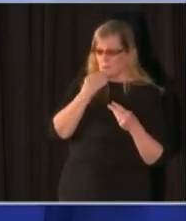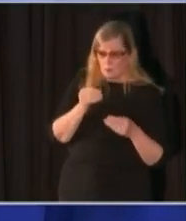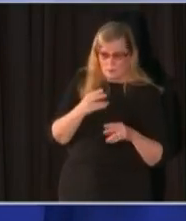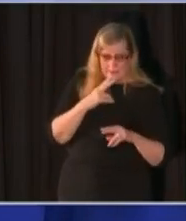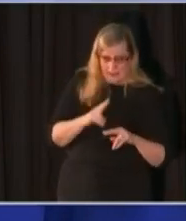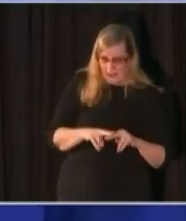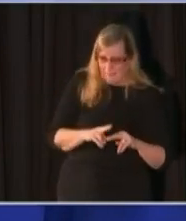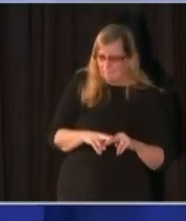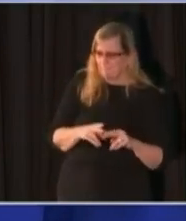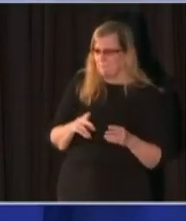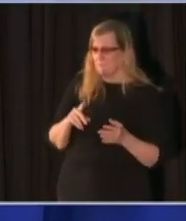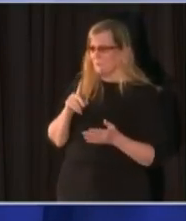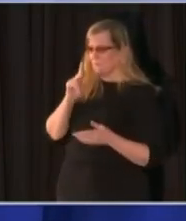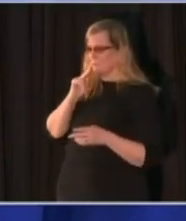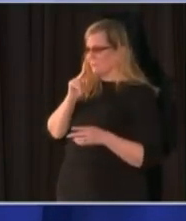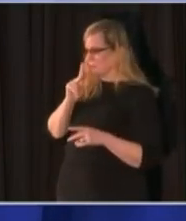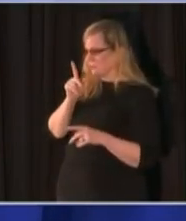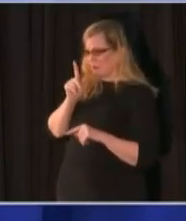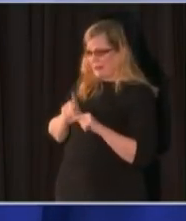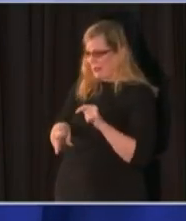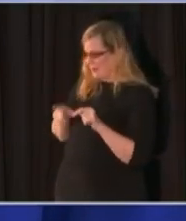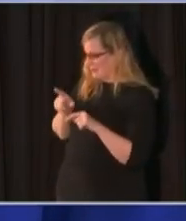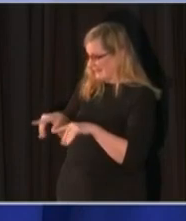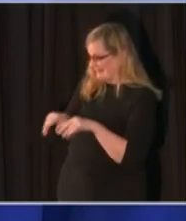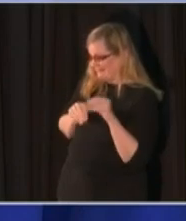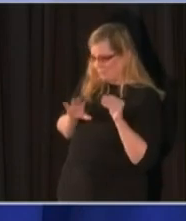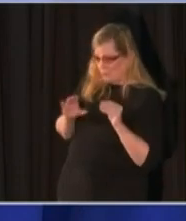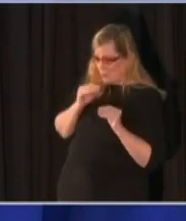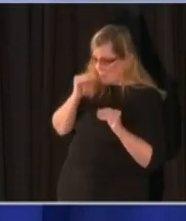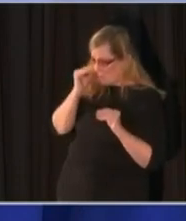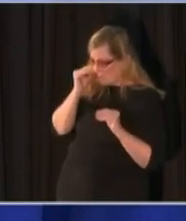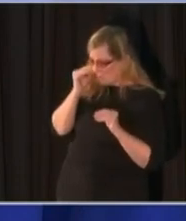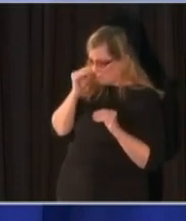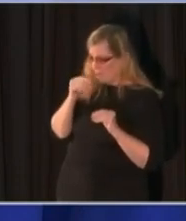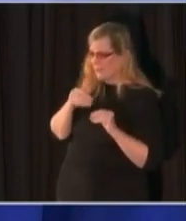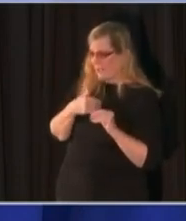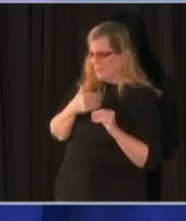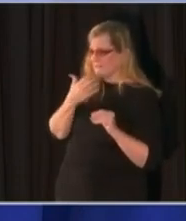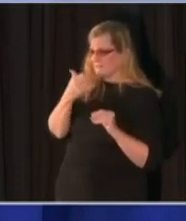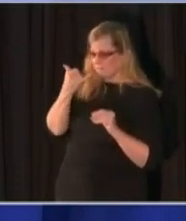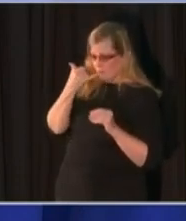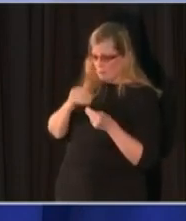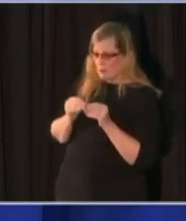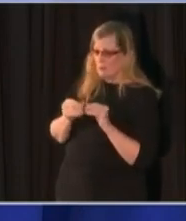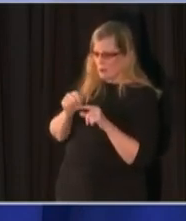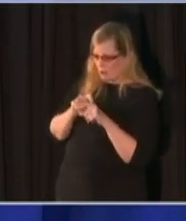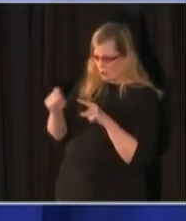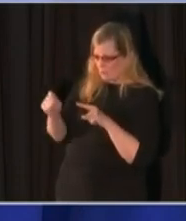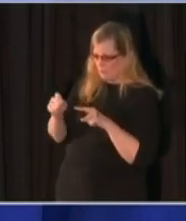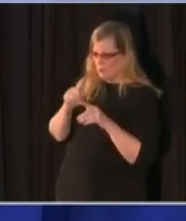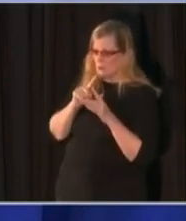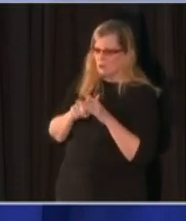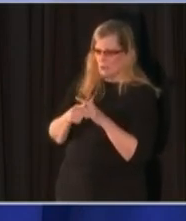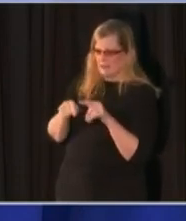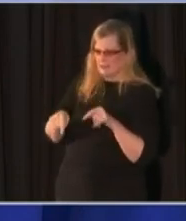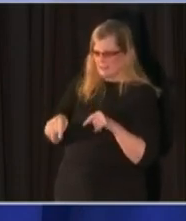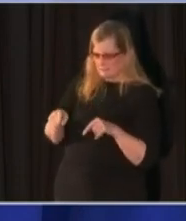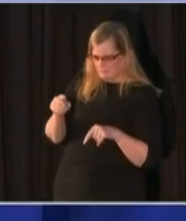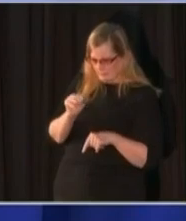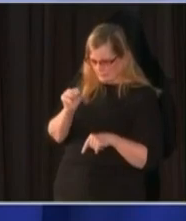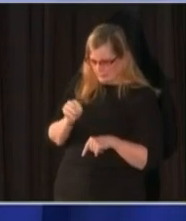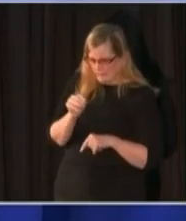call a hotline to, and they will that will begin operating on Monday, where we will get a sense of